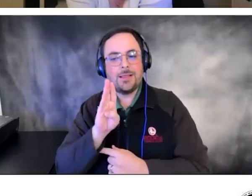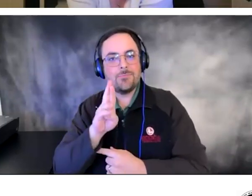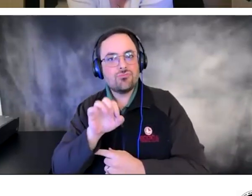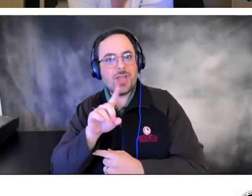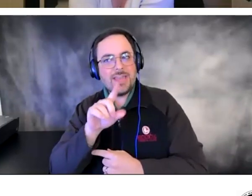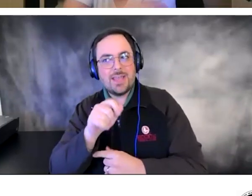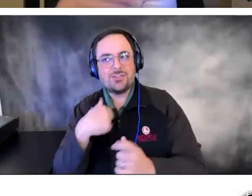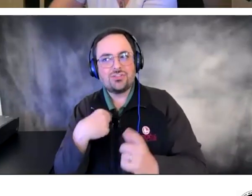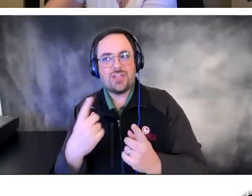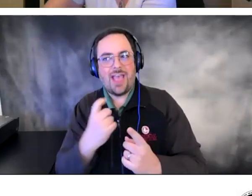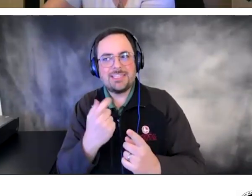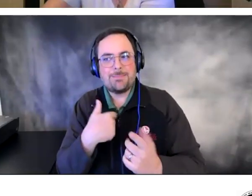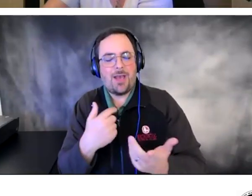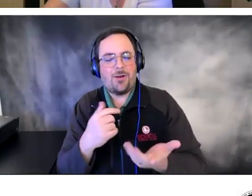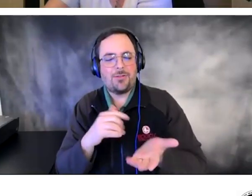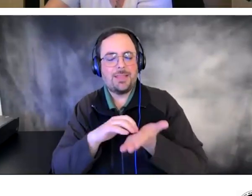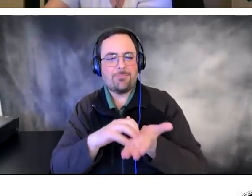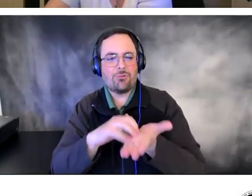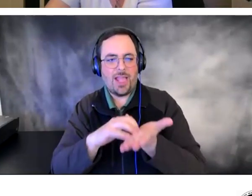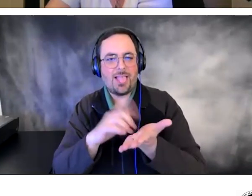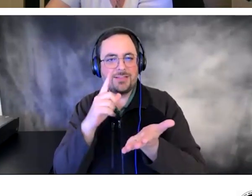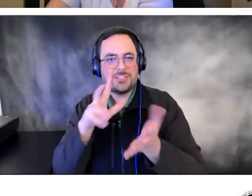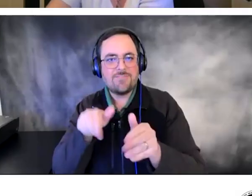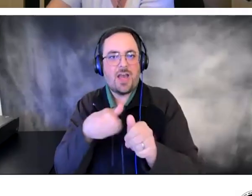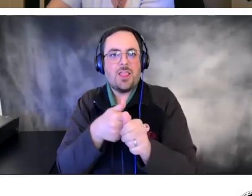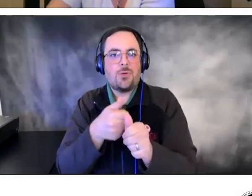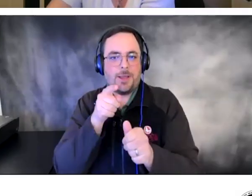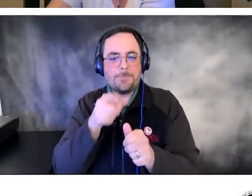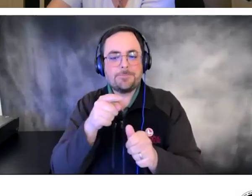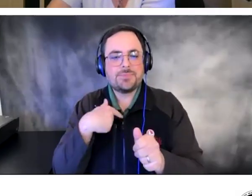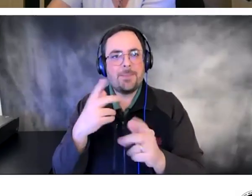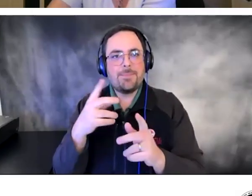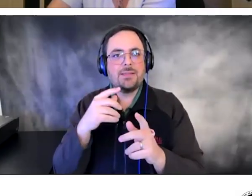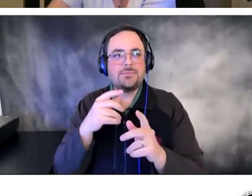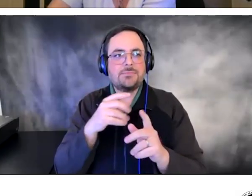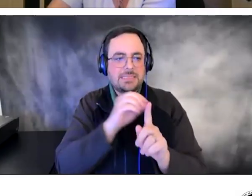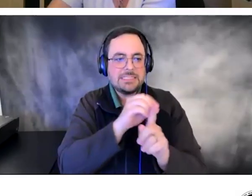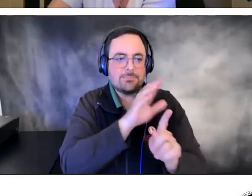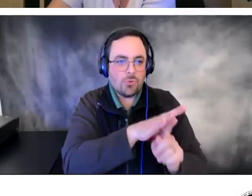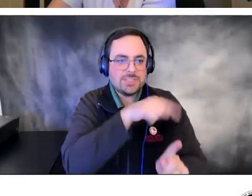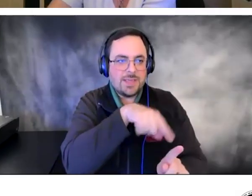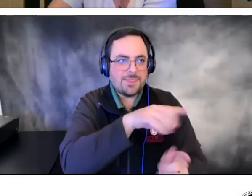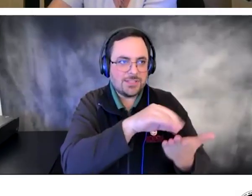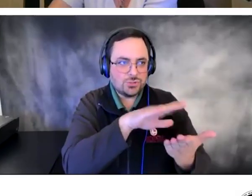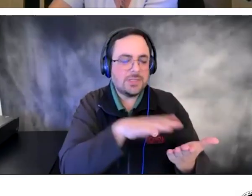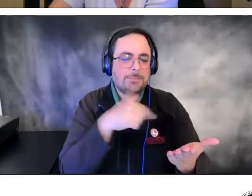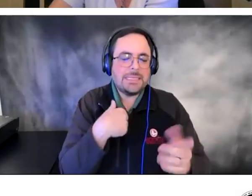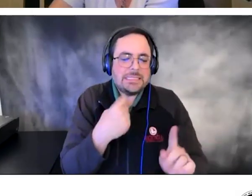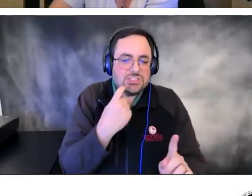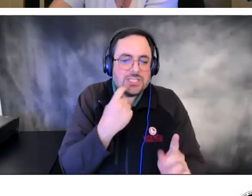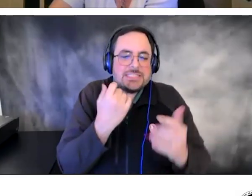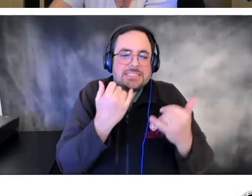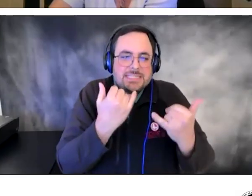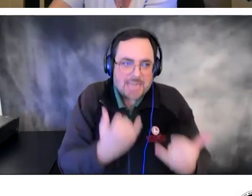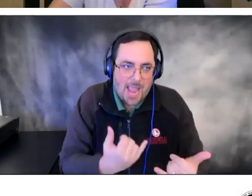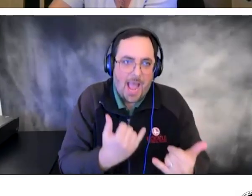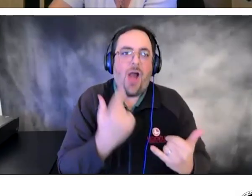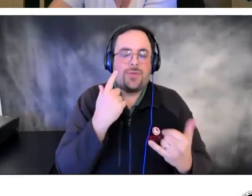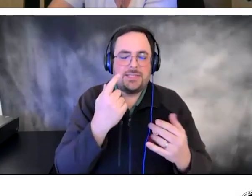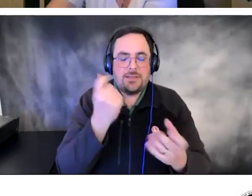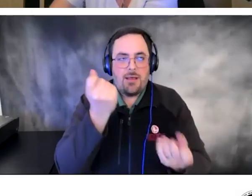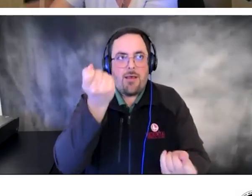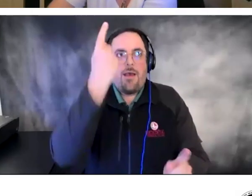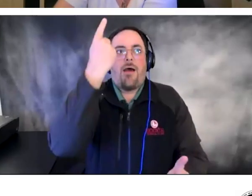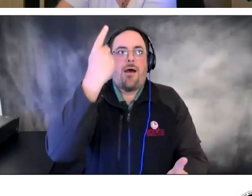the question earlier about Braille, and she followed up saying that they've been exposing Braille to the student for years, but he is just now getting it